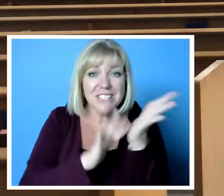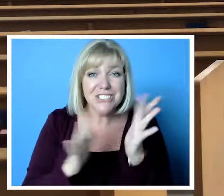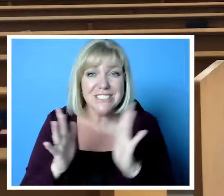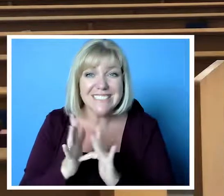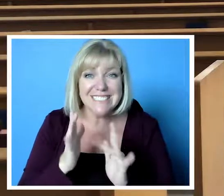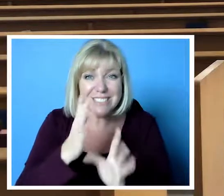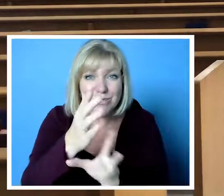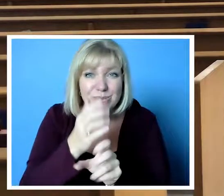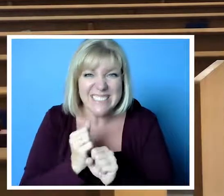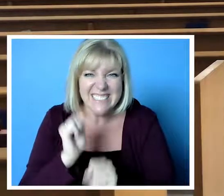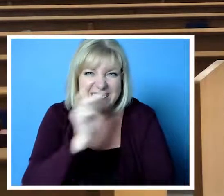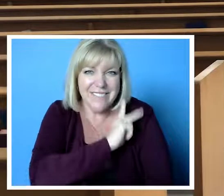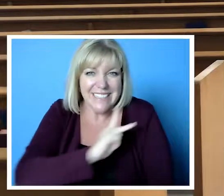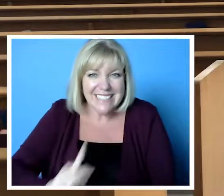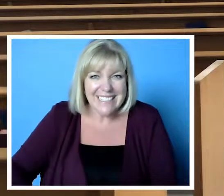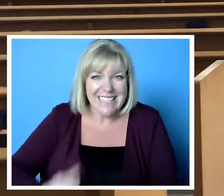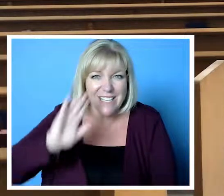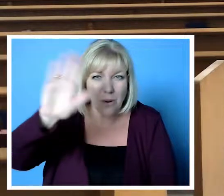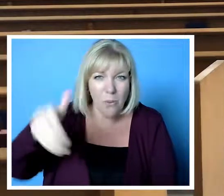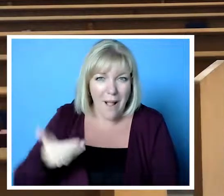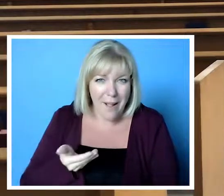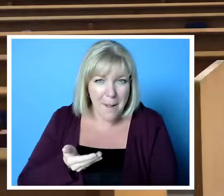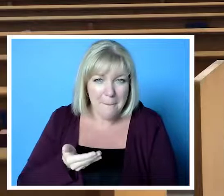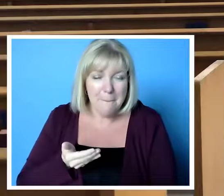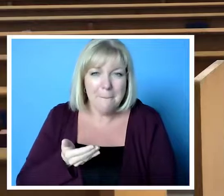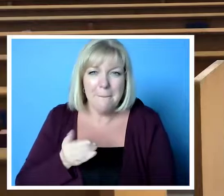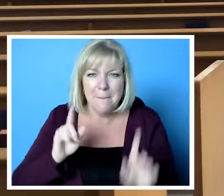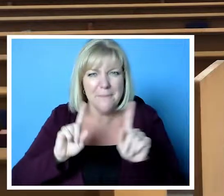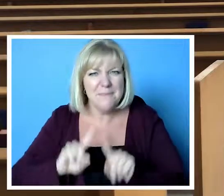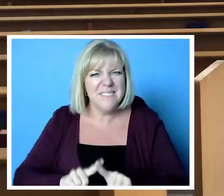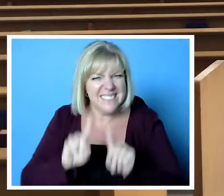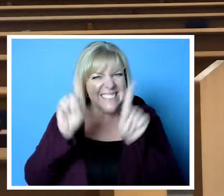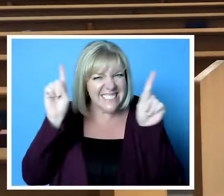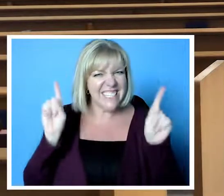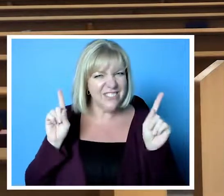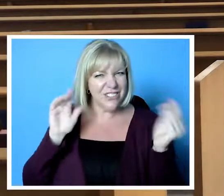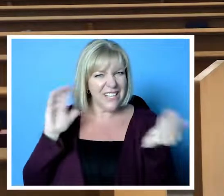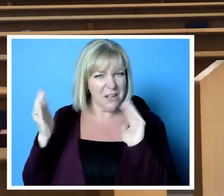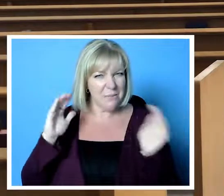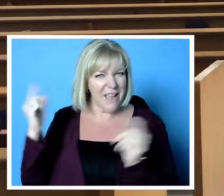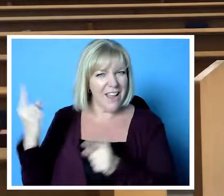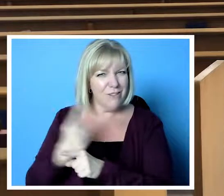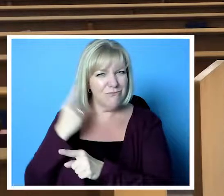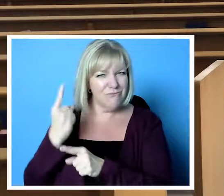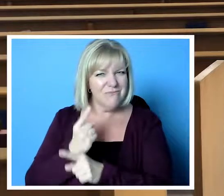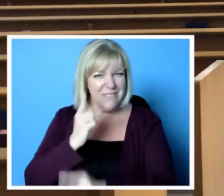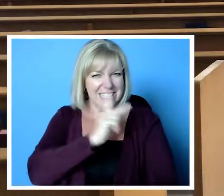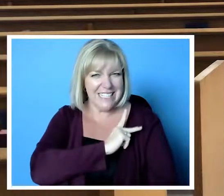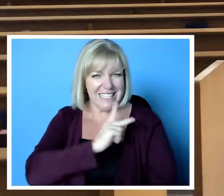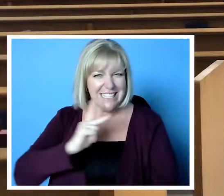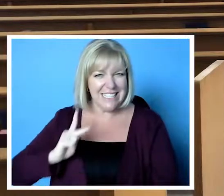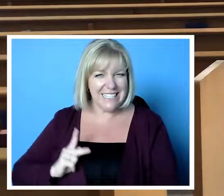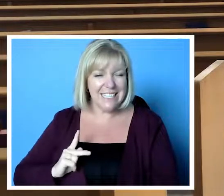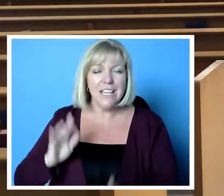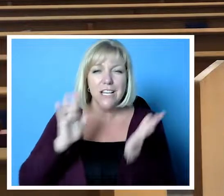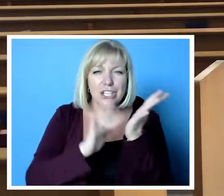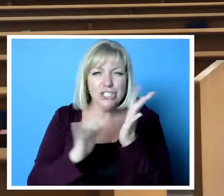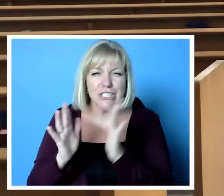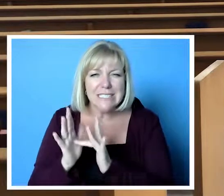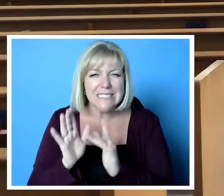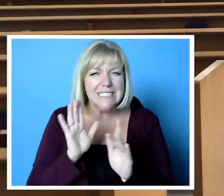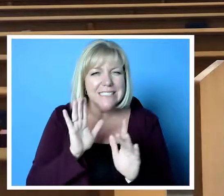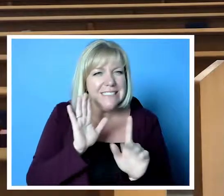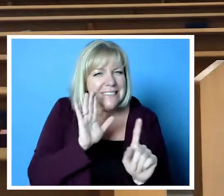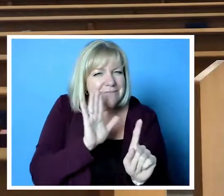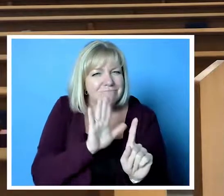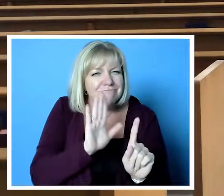a king's welcome, but it was very different than what a normal king would receive. You see, Jesus's entry was